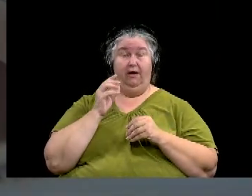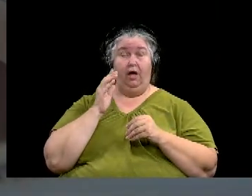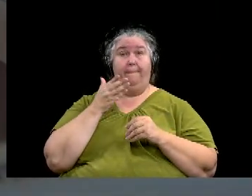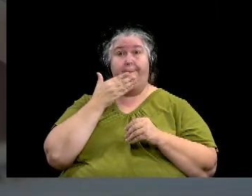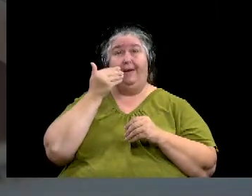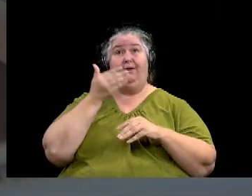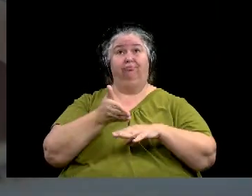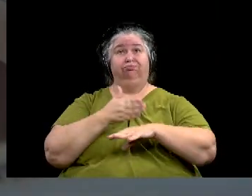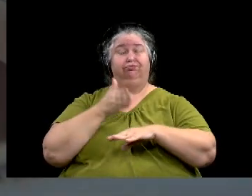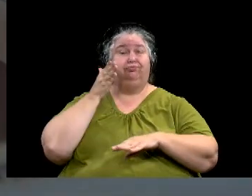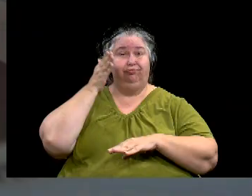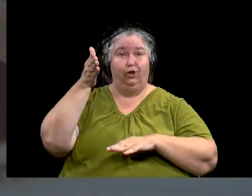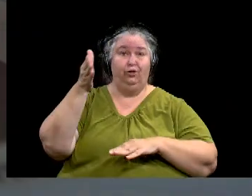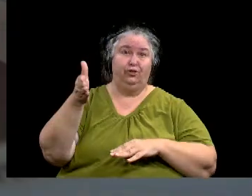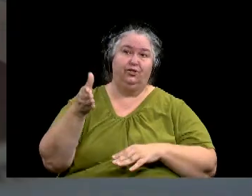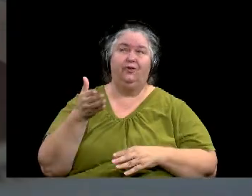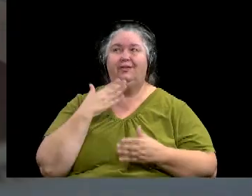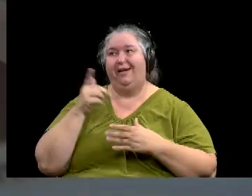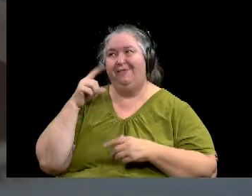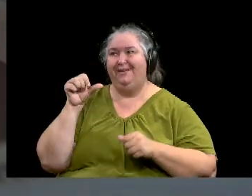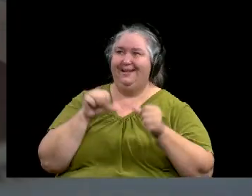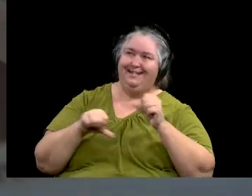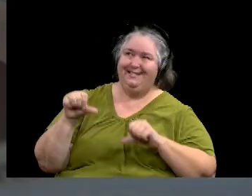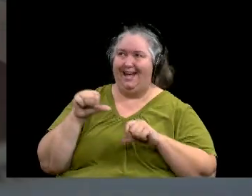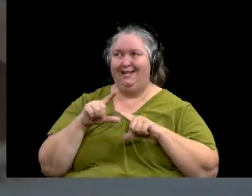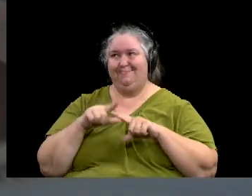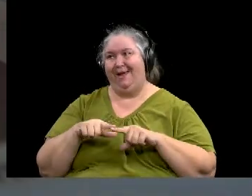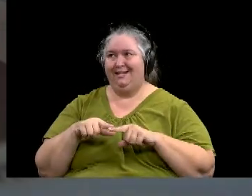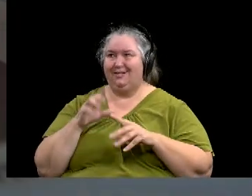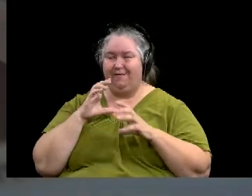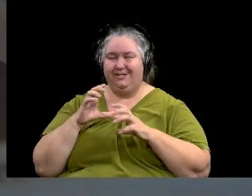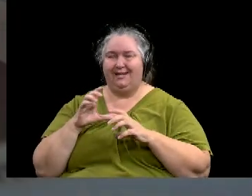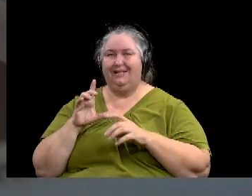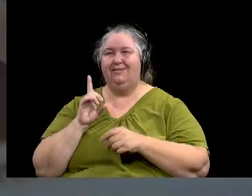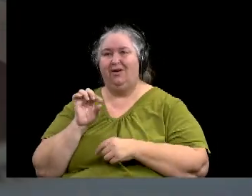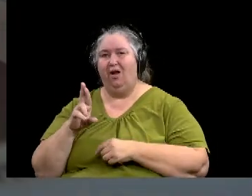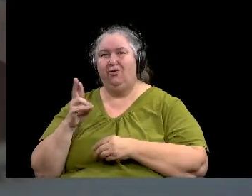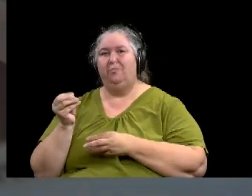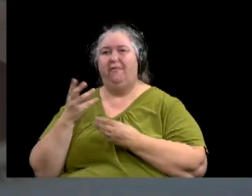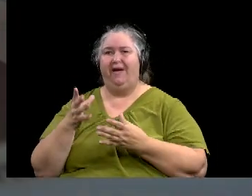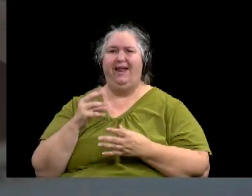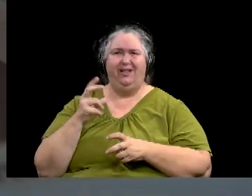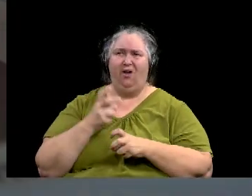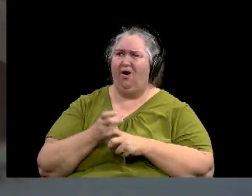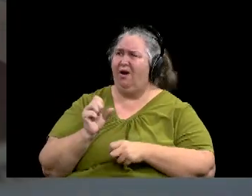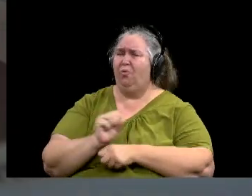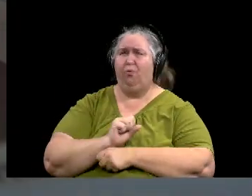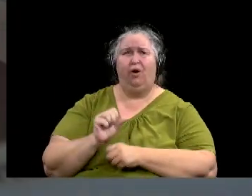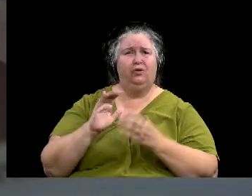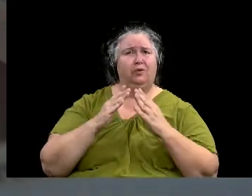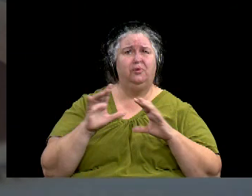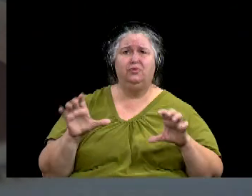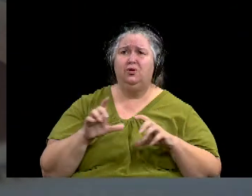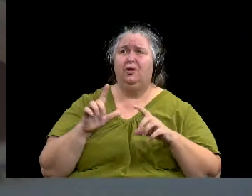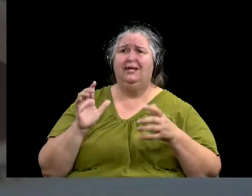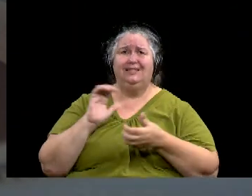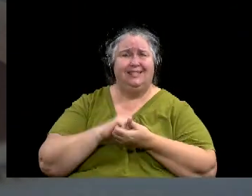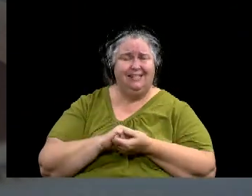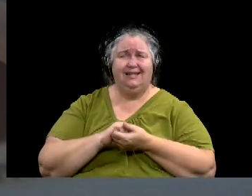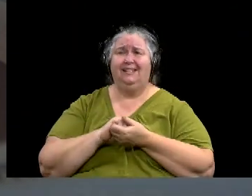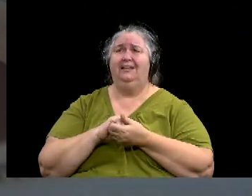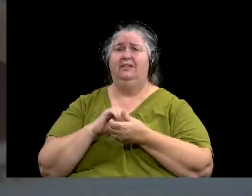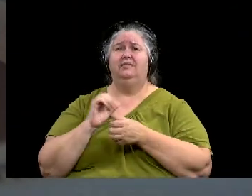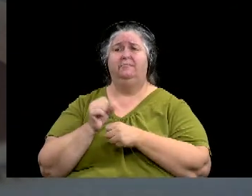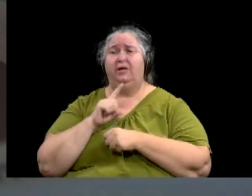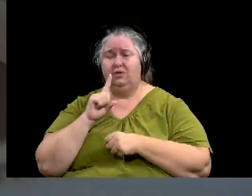the doctors provided, as well as the hard work that our community is doing together in collaboration to make sure that we're prepared for the distribution